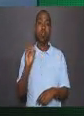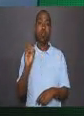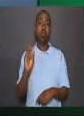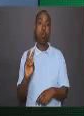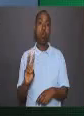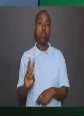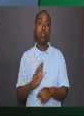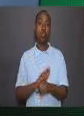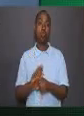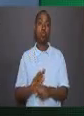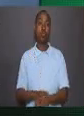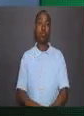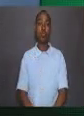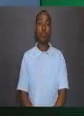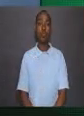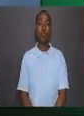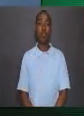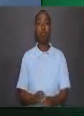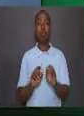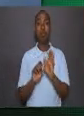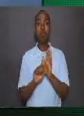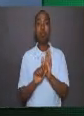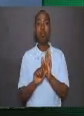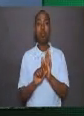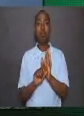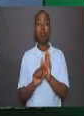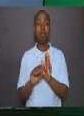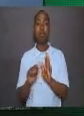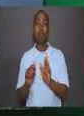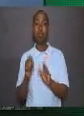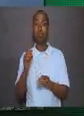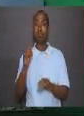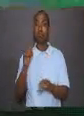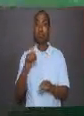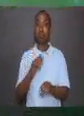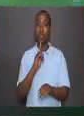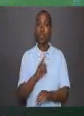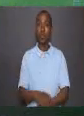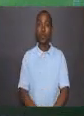oxygen, like the muddy bottom of a river.